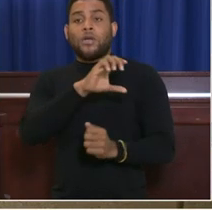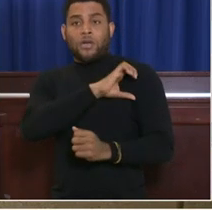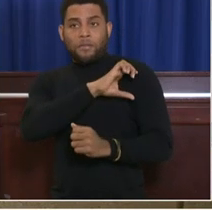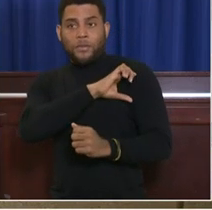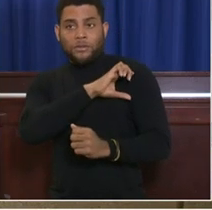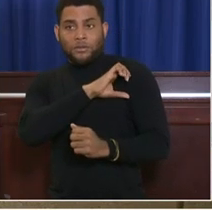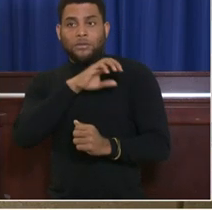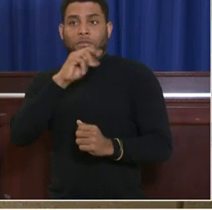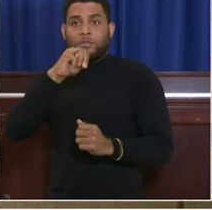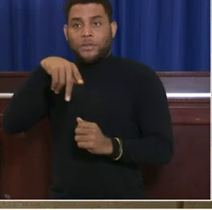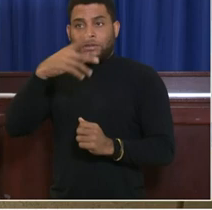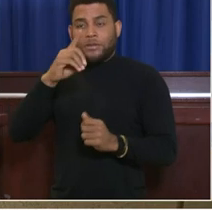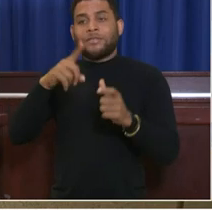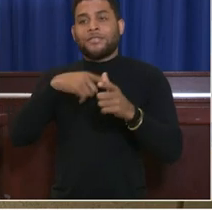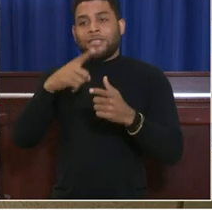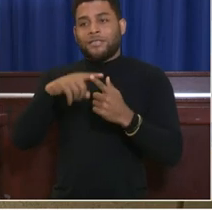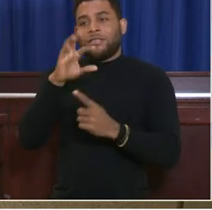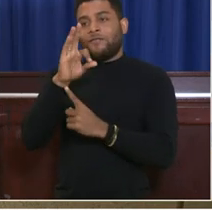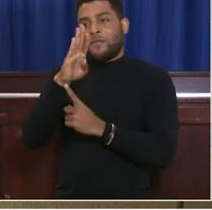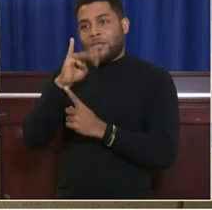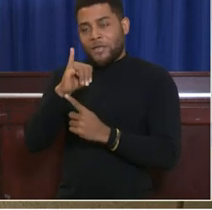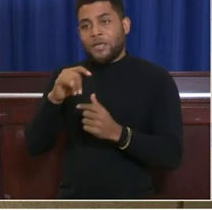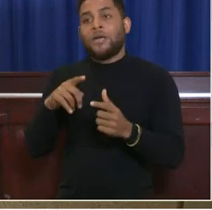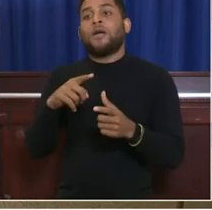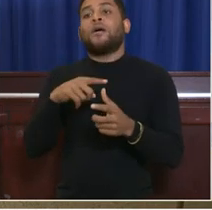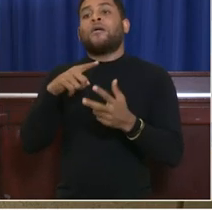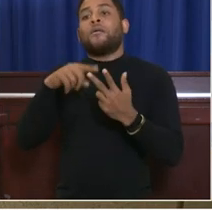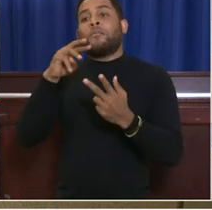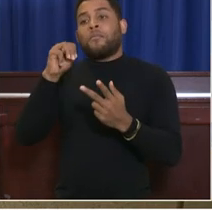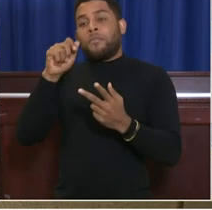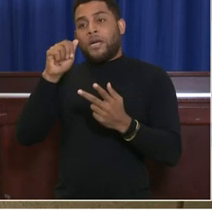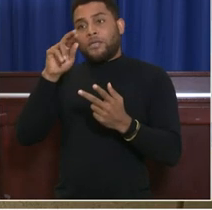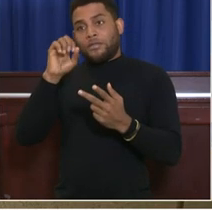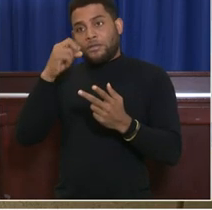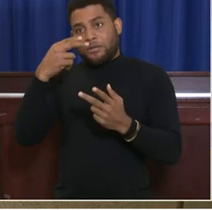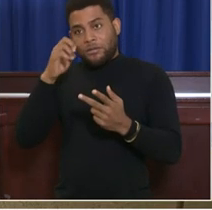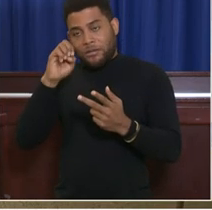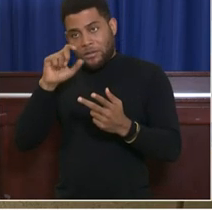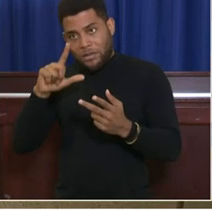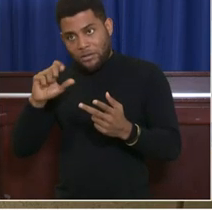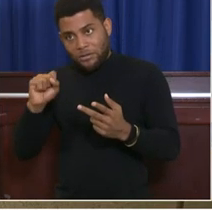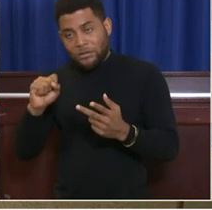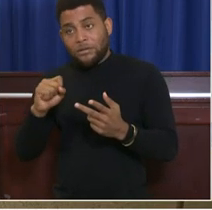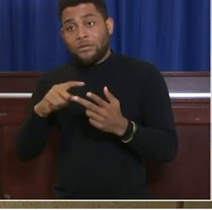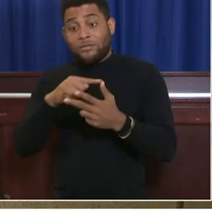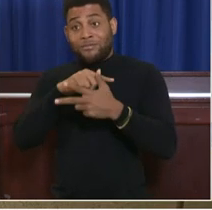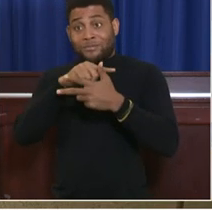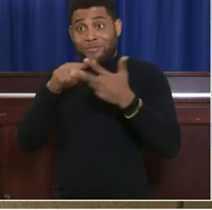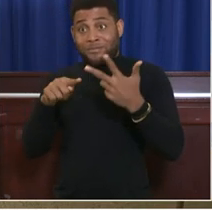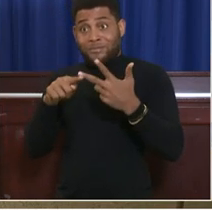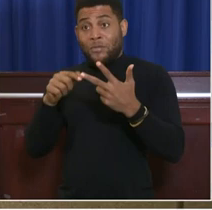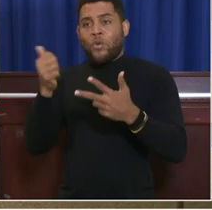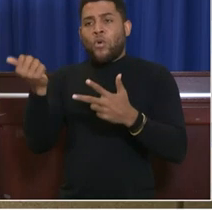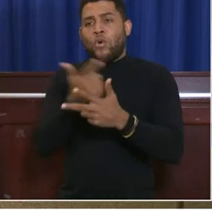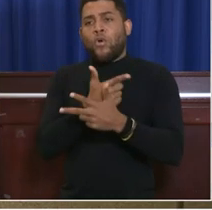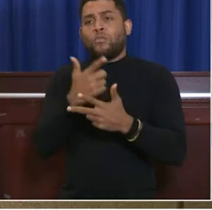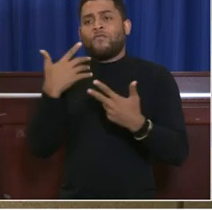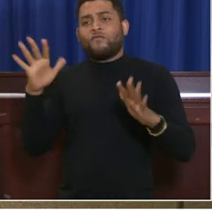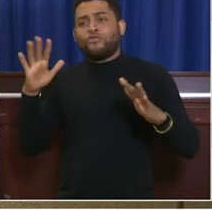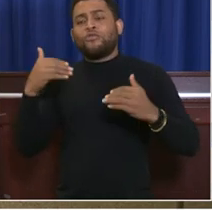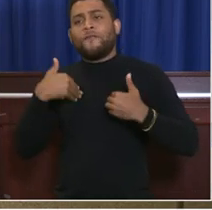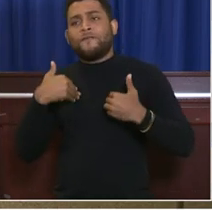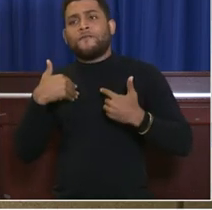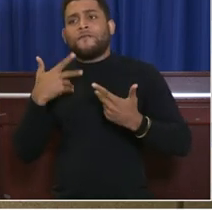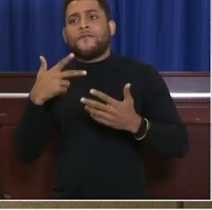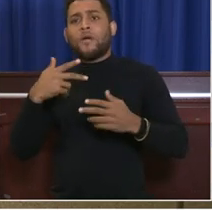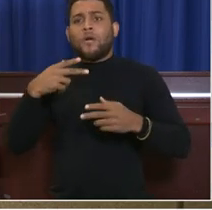FBI, and the Marshals, consisted of individuals who had either gun or violent pasts.